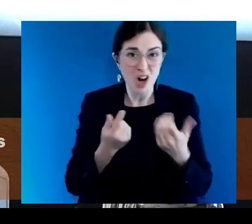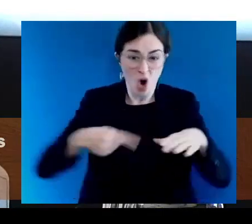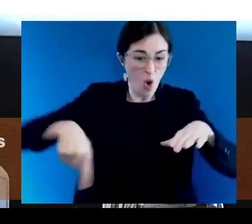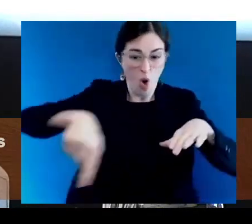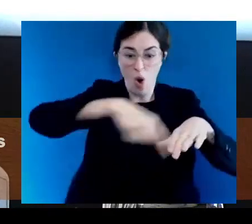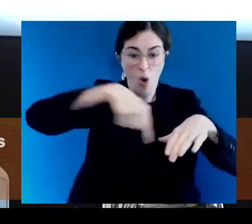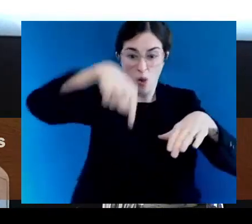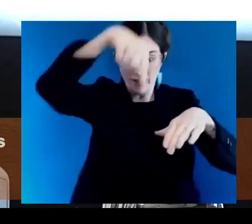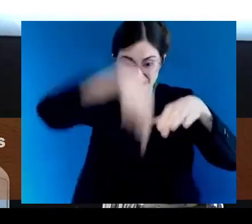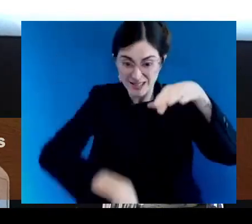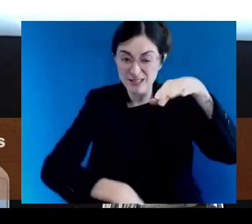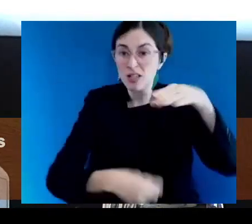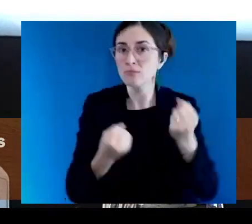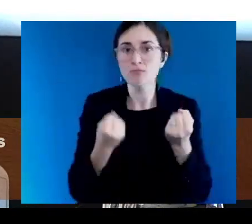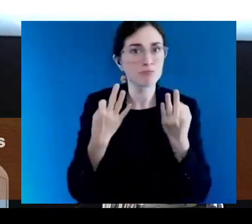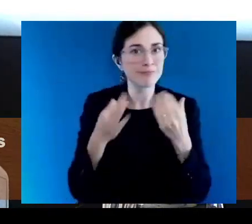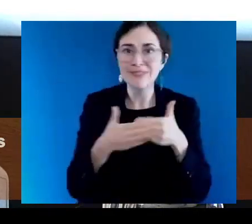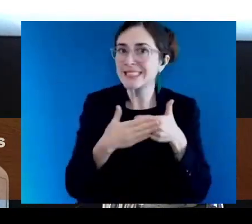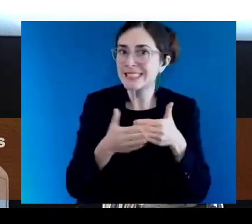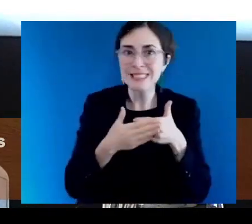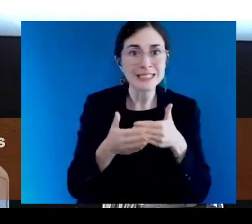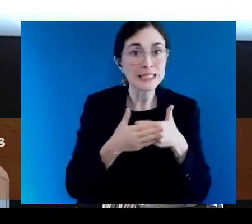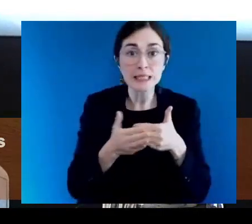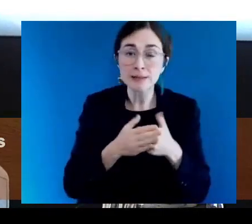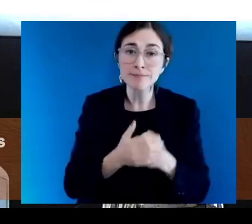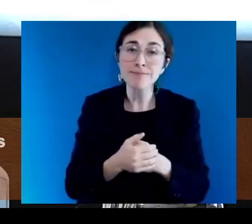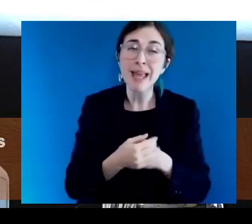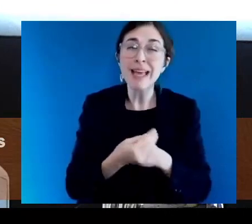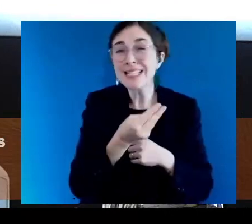like. There have been attempts made to